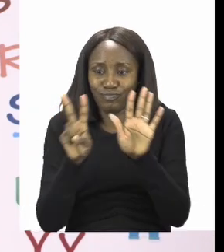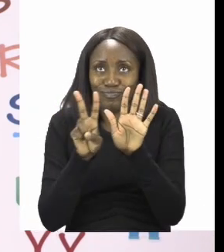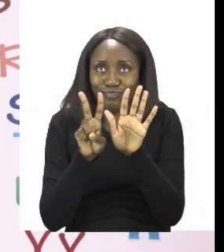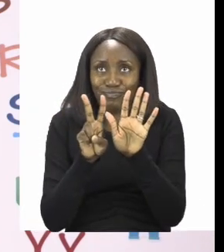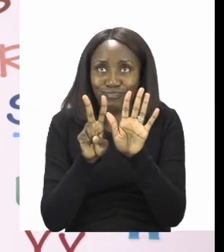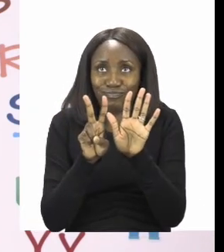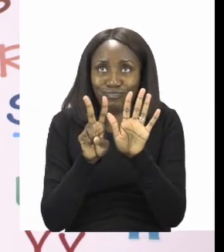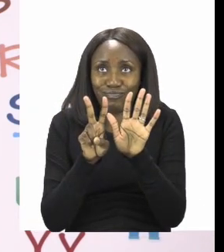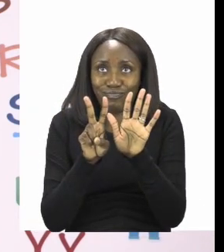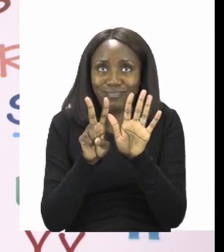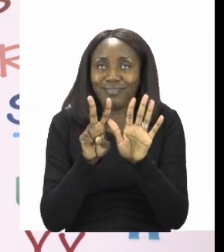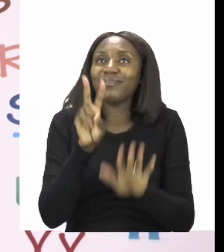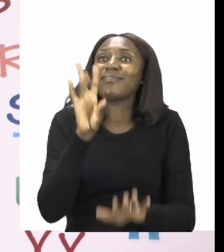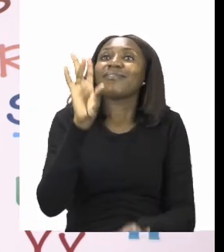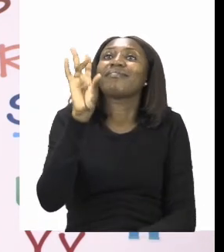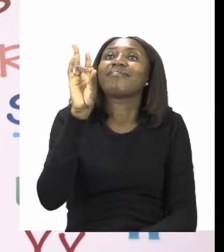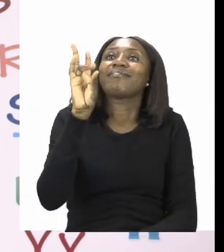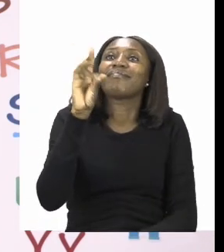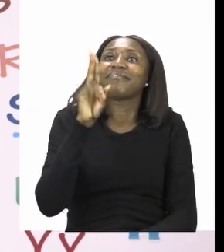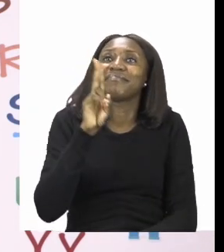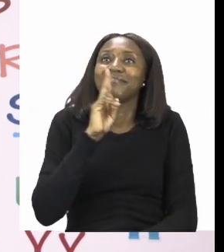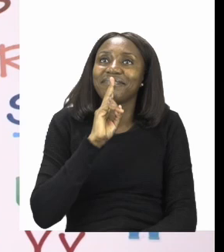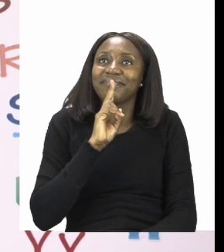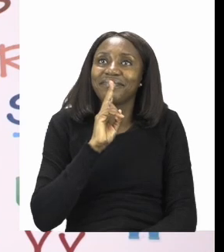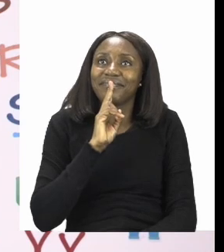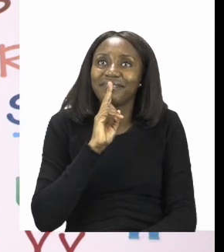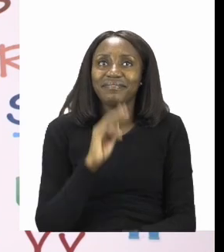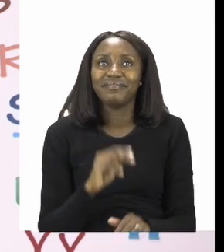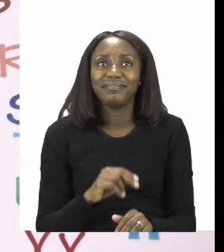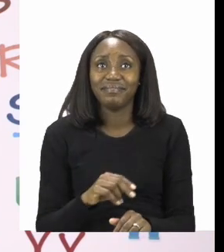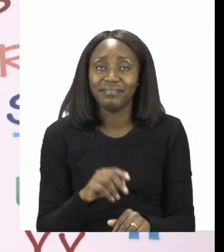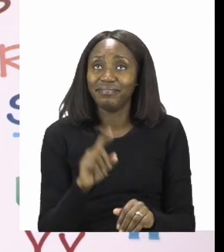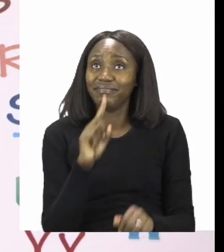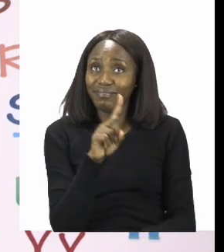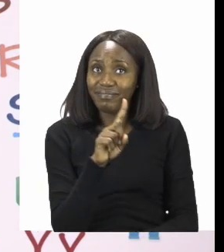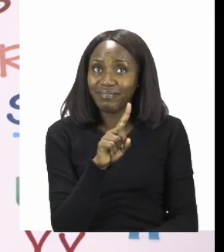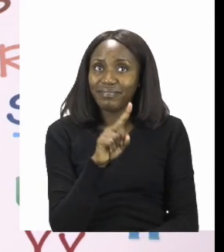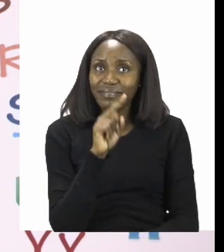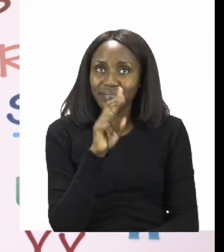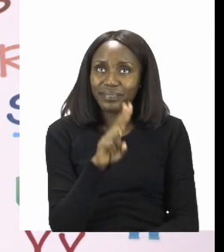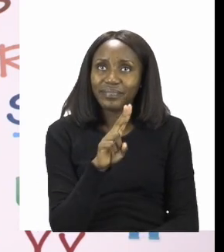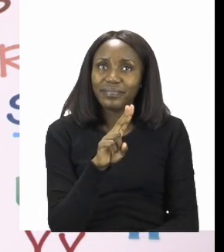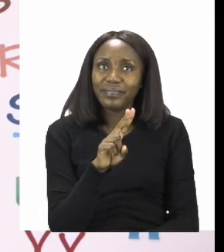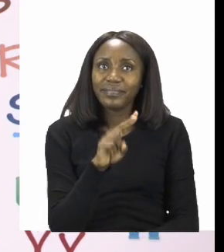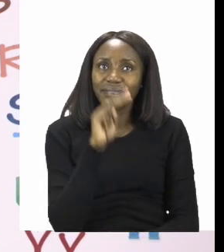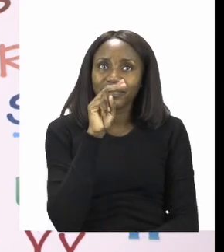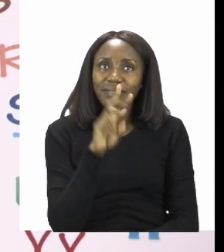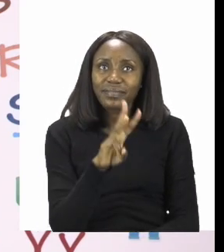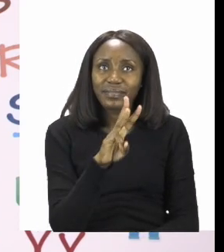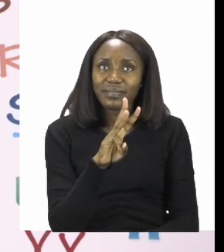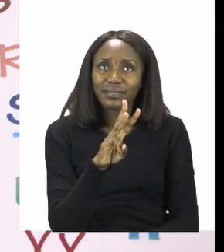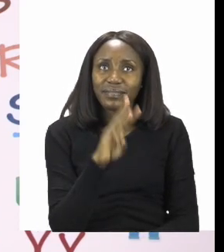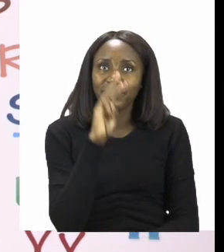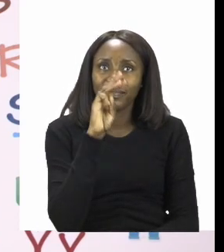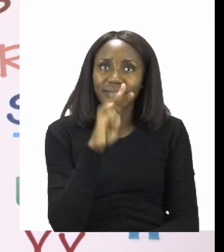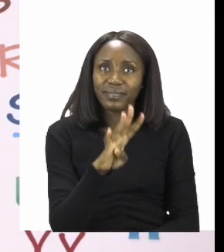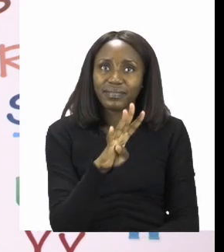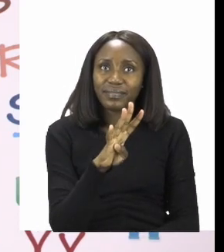we should get 7. Let's count. 1, 2,